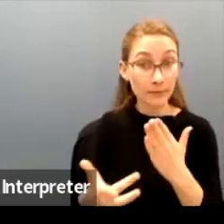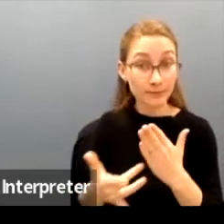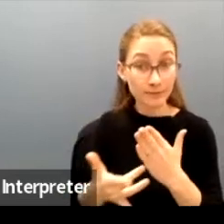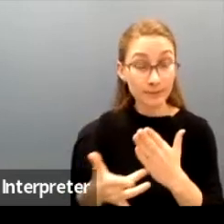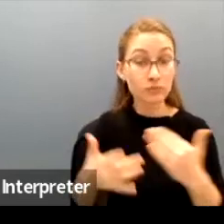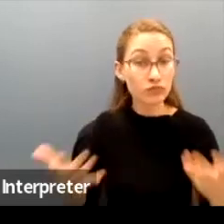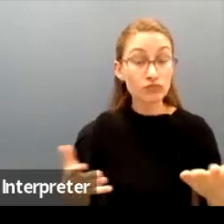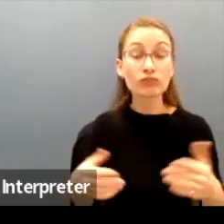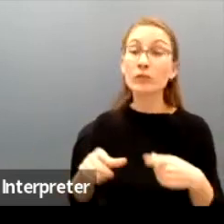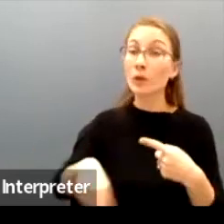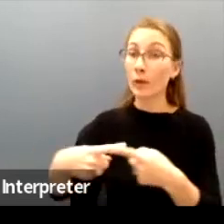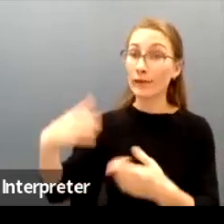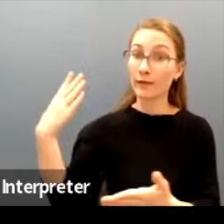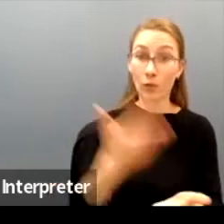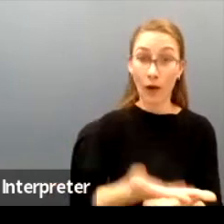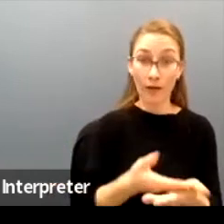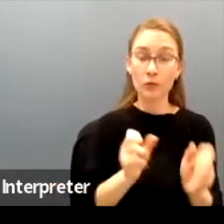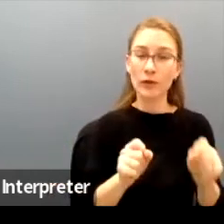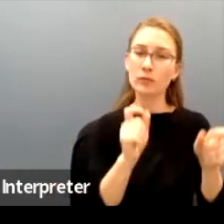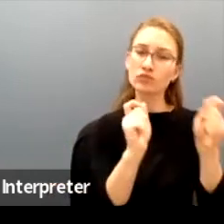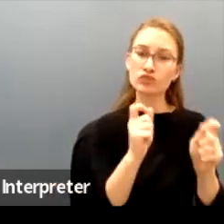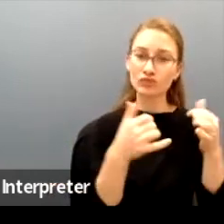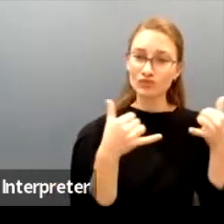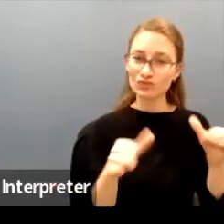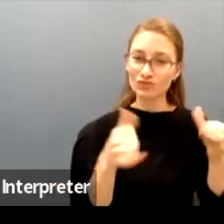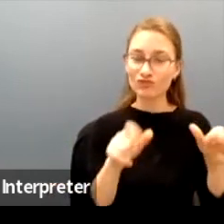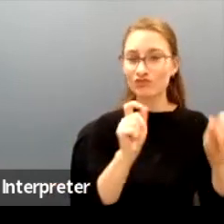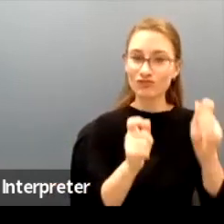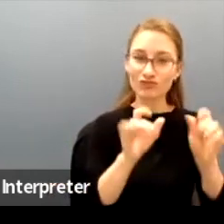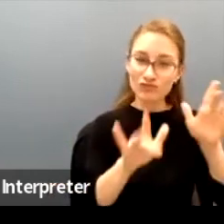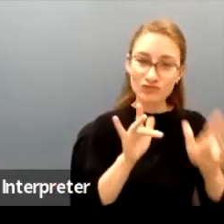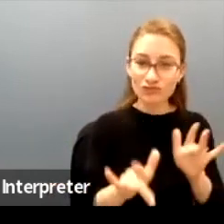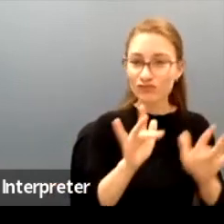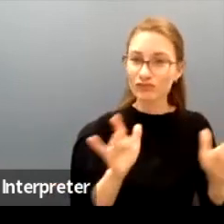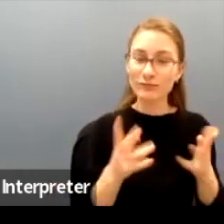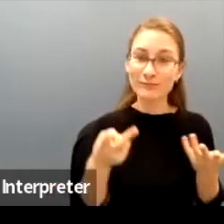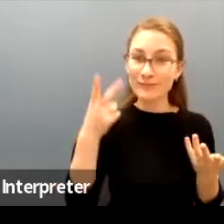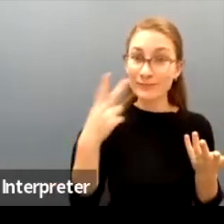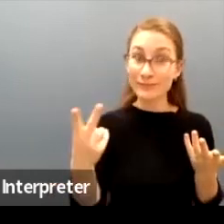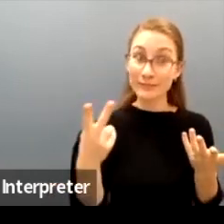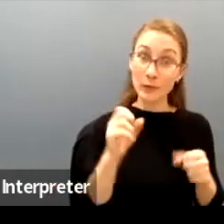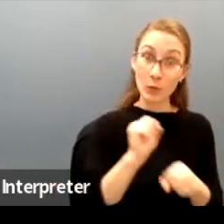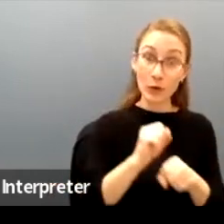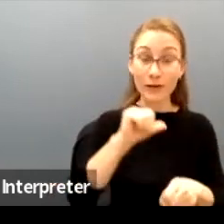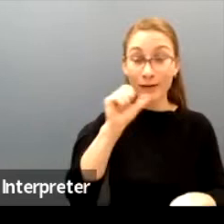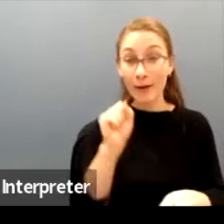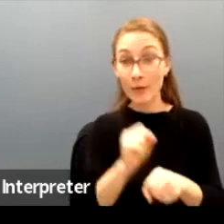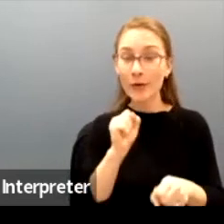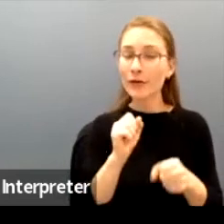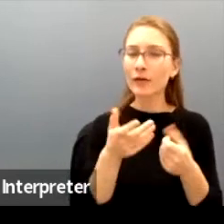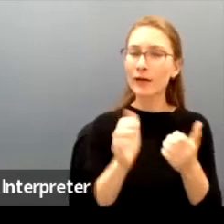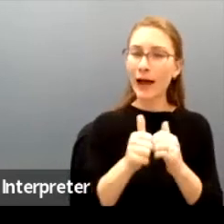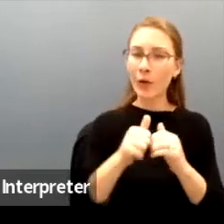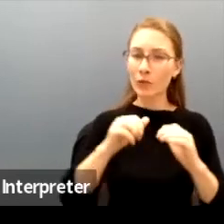when it arrives. I think that's the biggest one that I can recommend. Just sit with it and try to see what words you can find on the device. Try to see if you